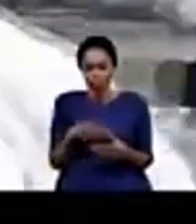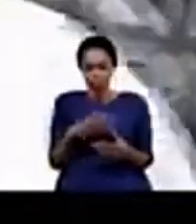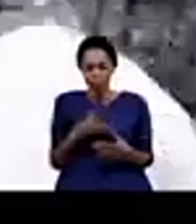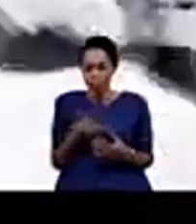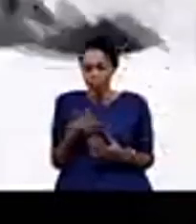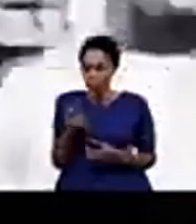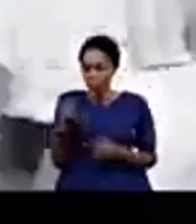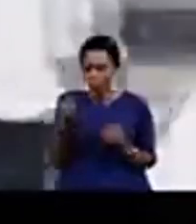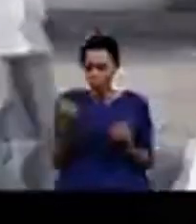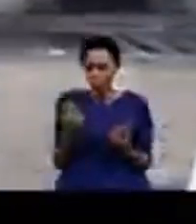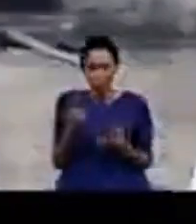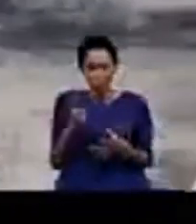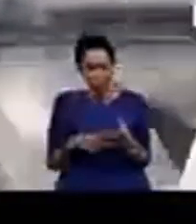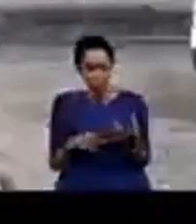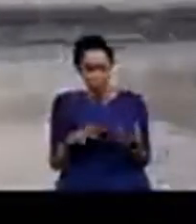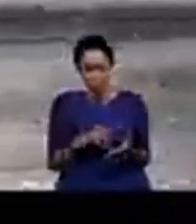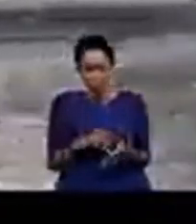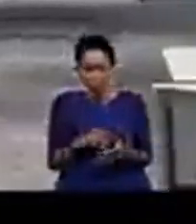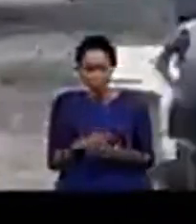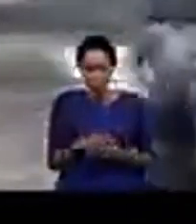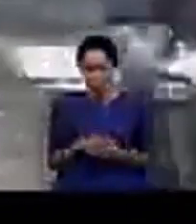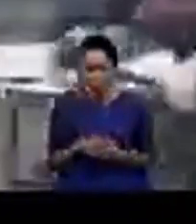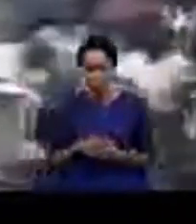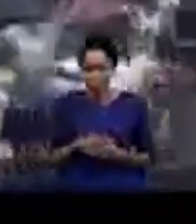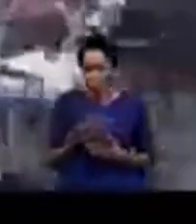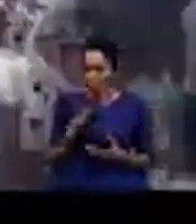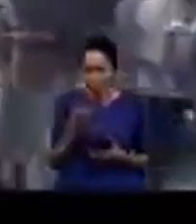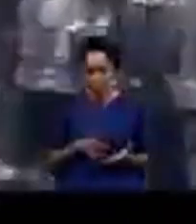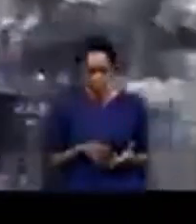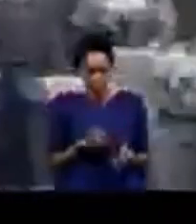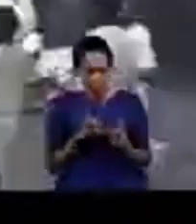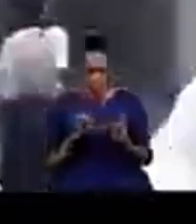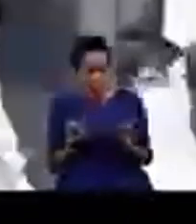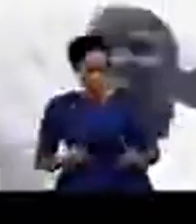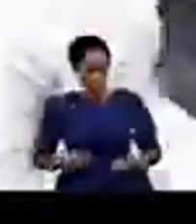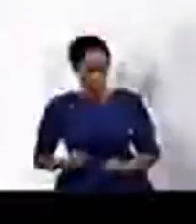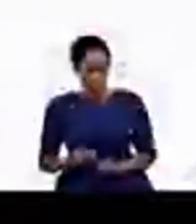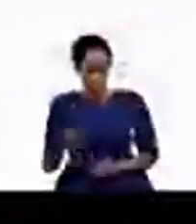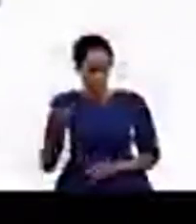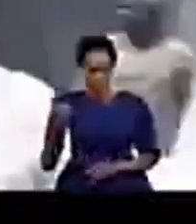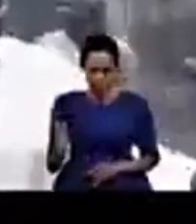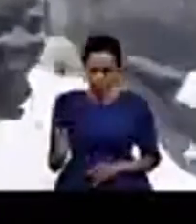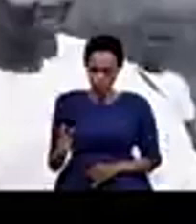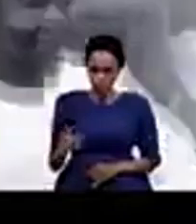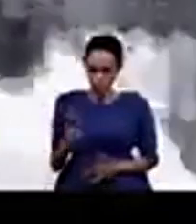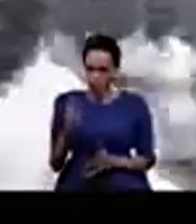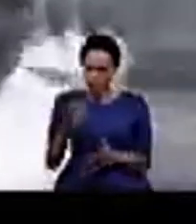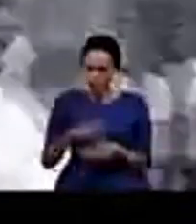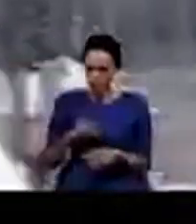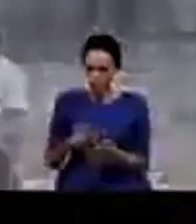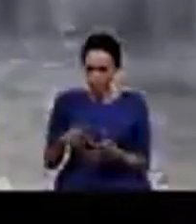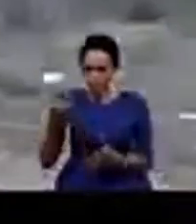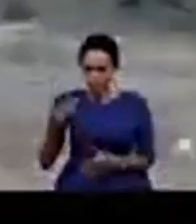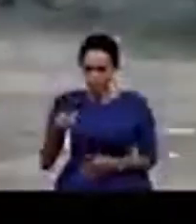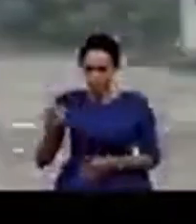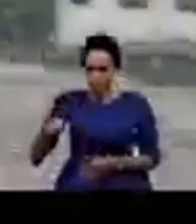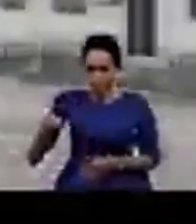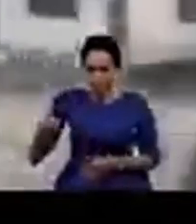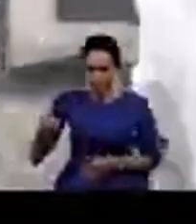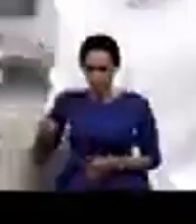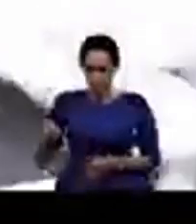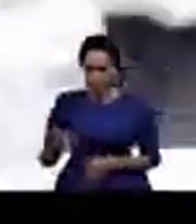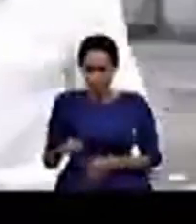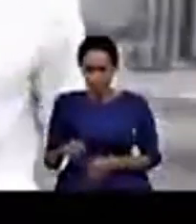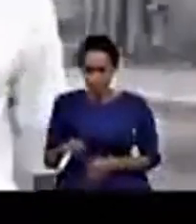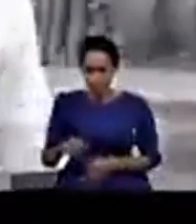this? What is this? This is my God. You call this a God? Yes. This pot? Yes. Turned upside